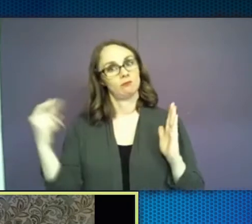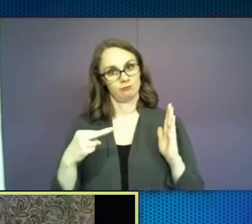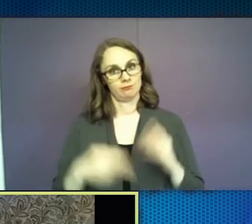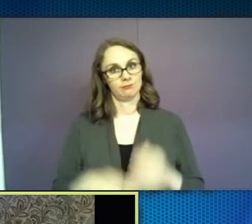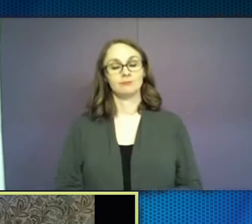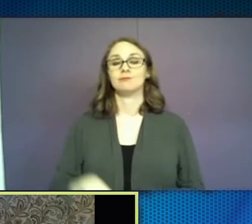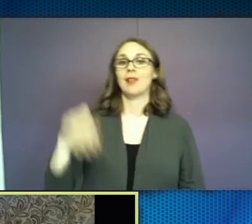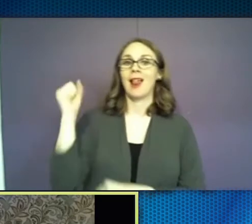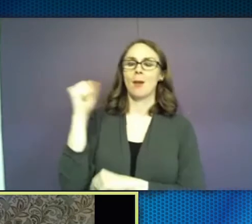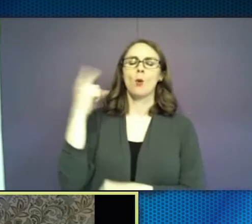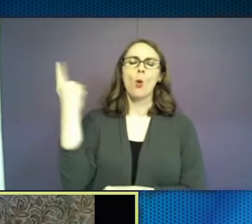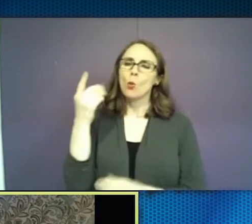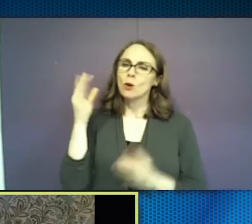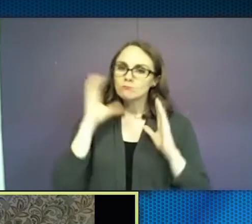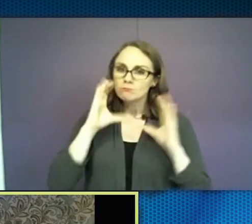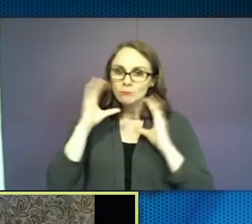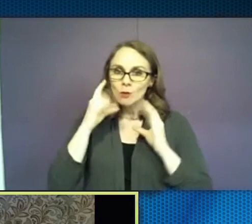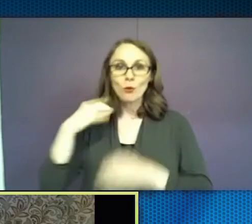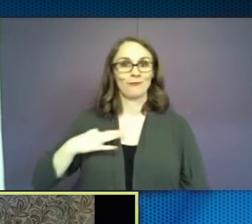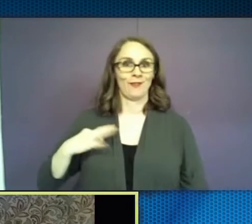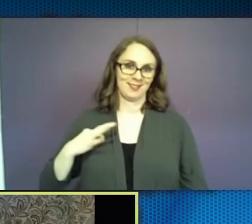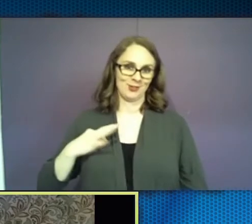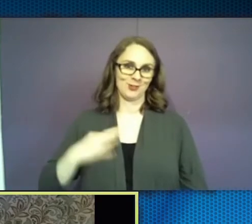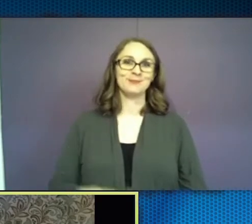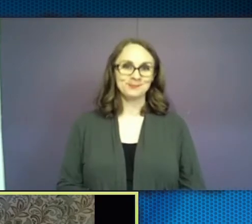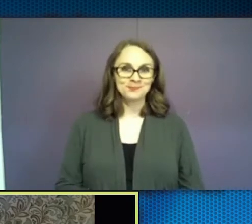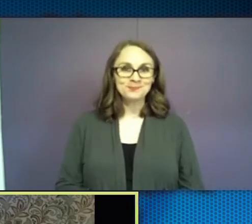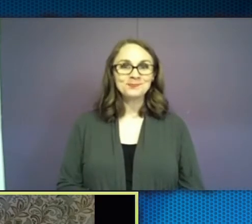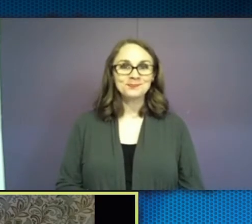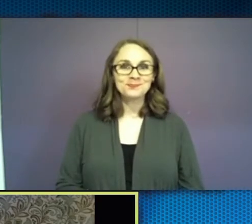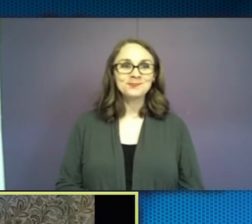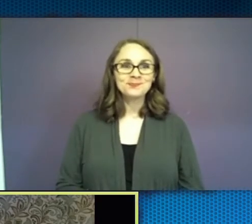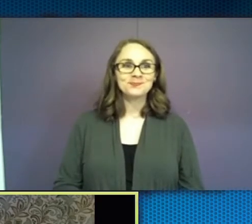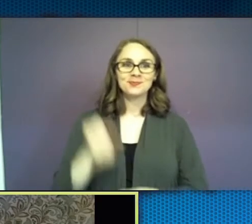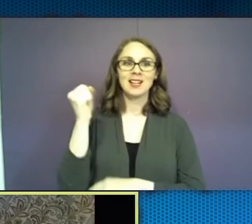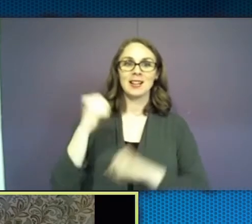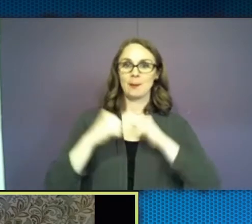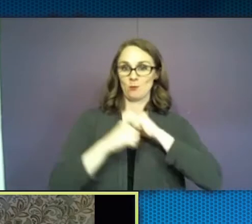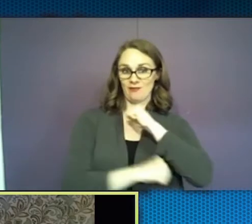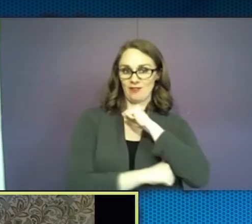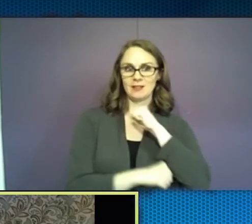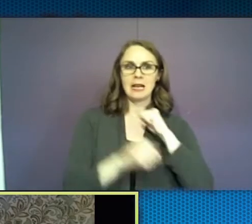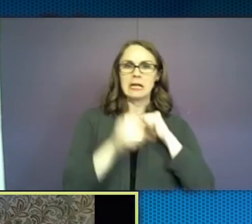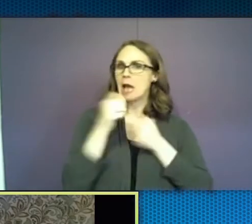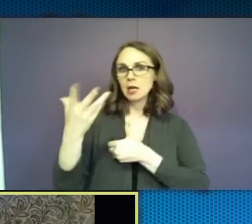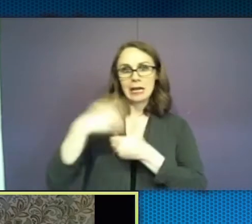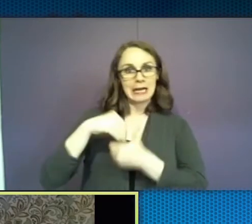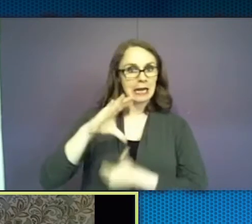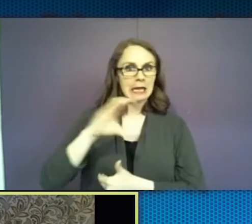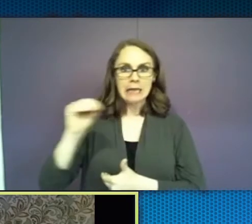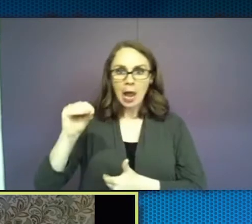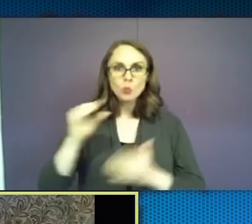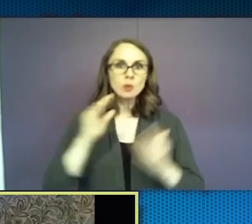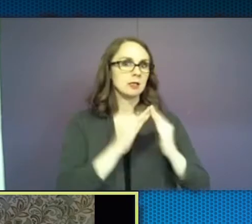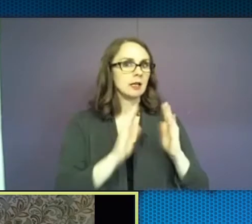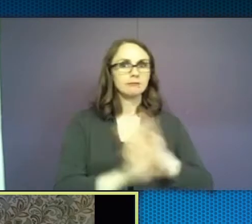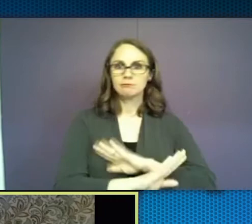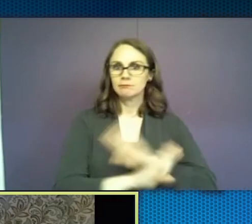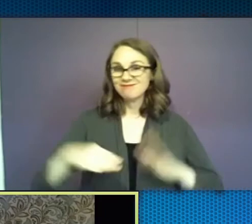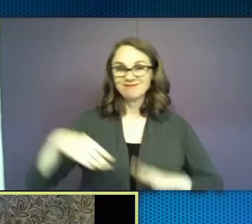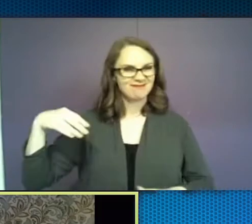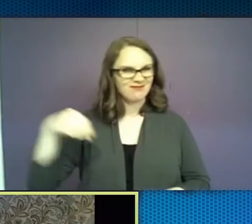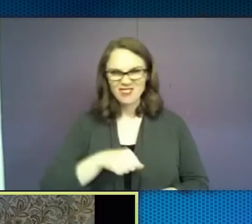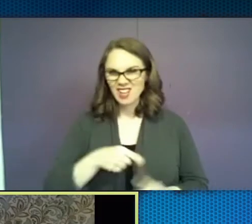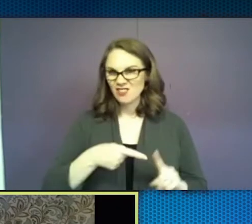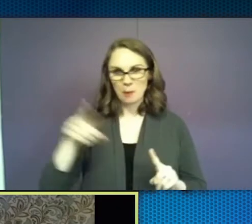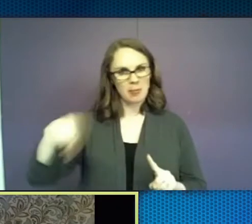is always looking for volunteers. Landmarks is not part of the county or the city. It's not funded by the county